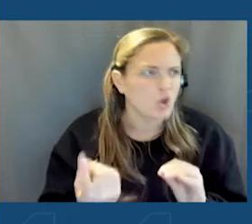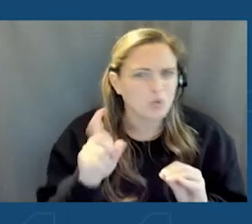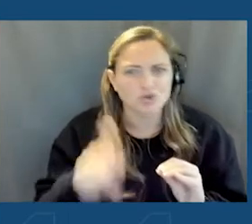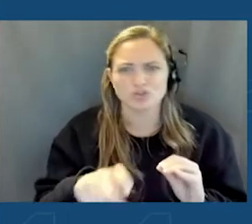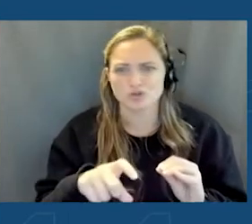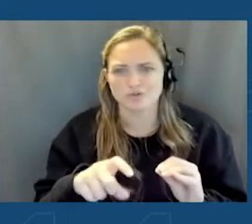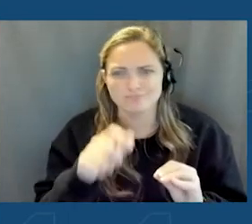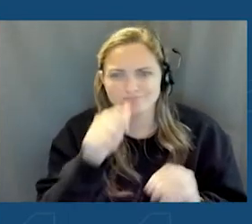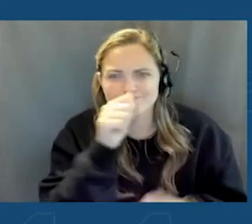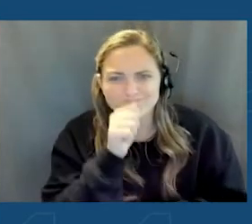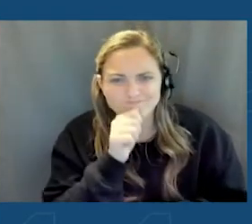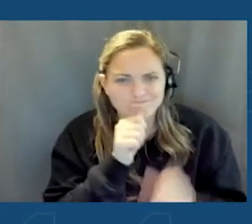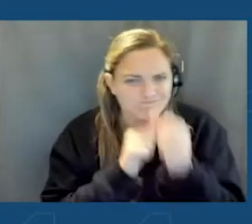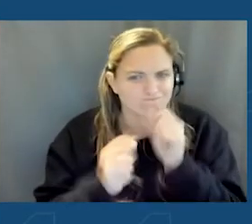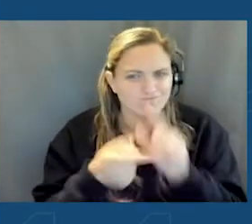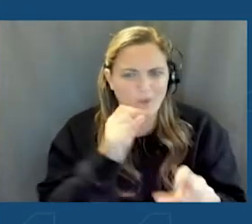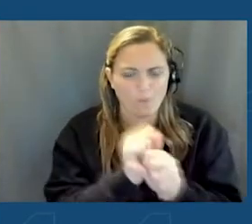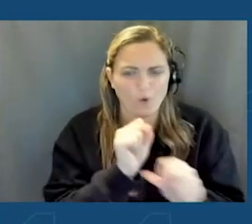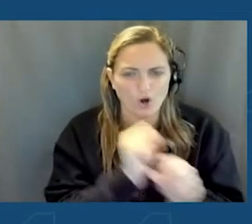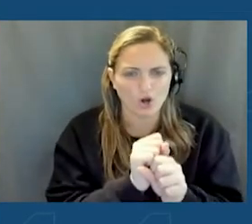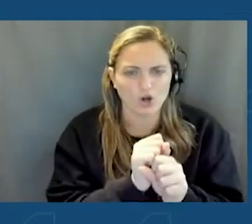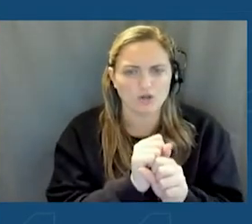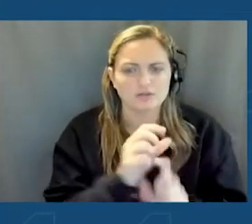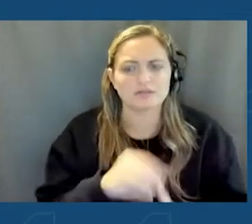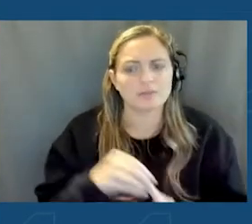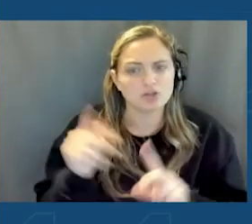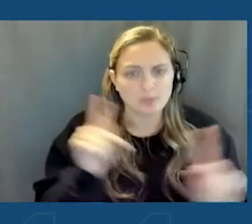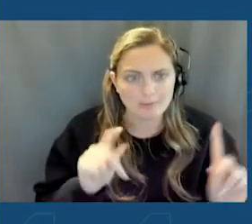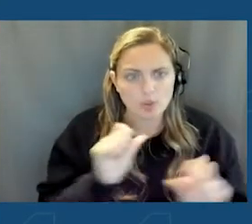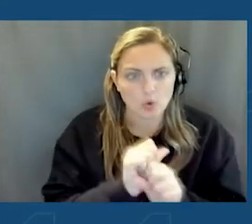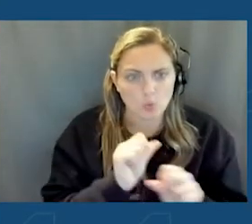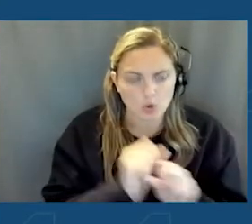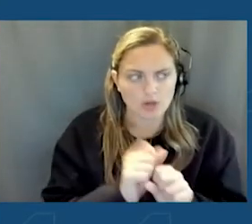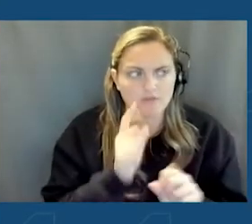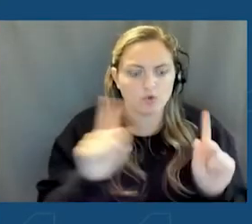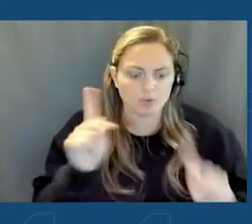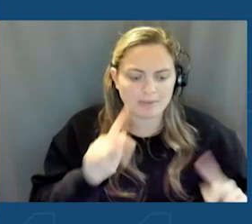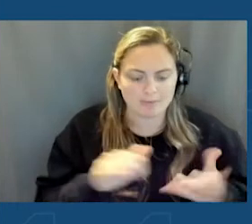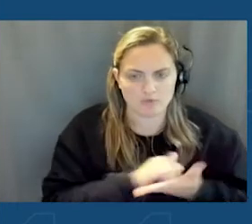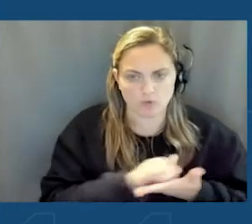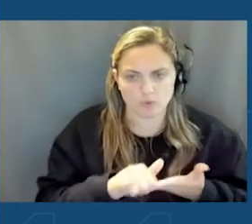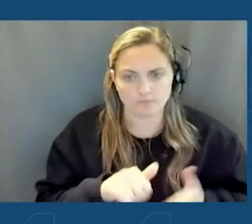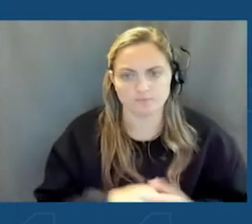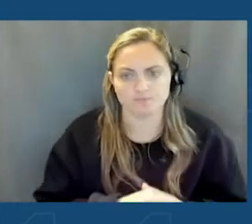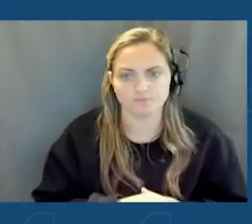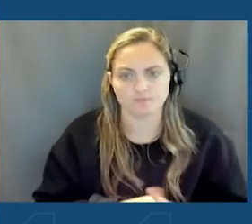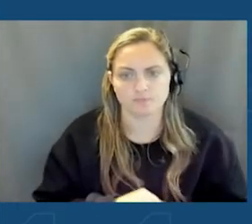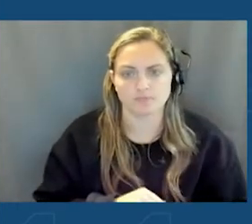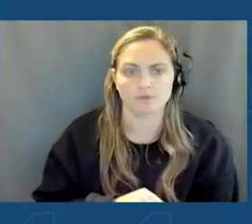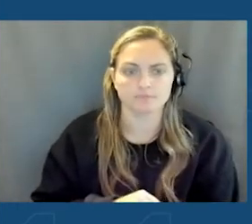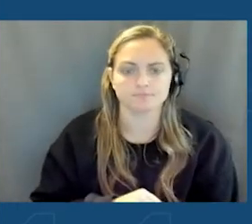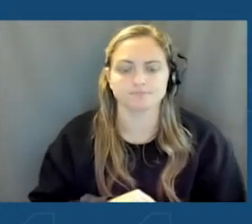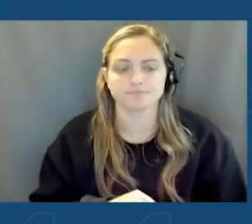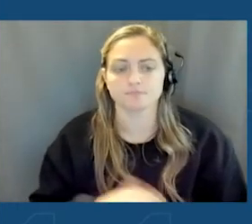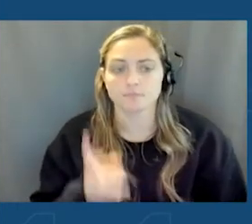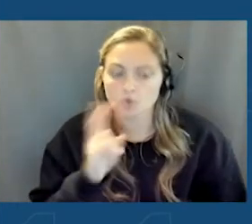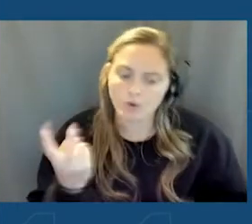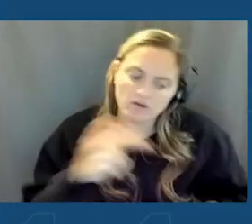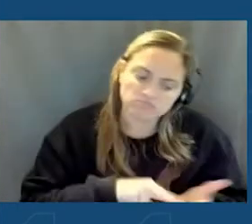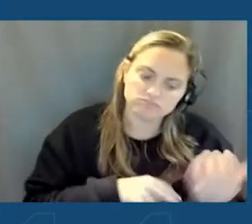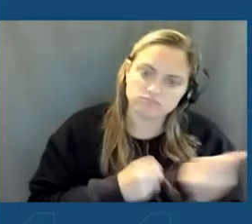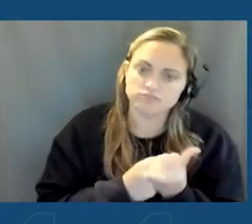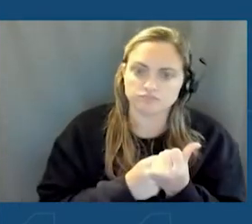to this in the workplace, especially those who are working for the people of New York. So we're taking a stand. Our